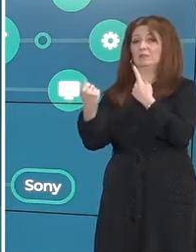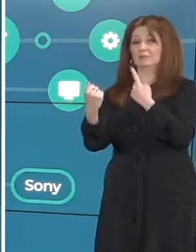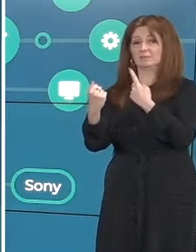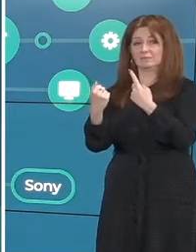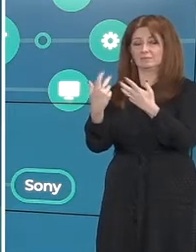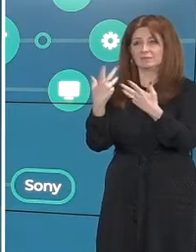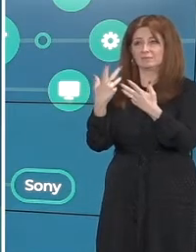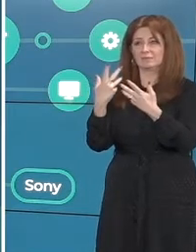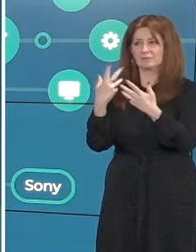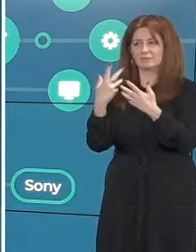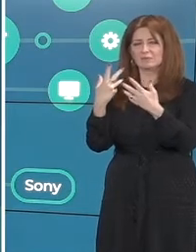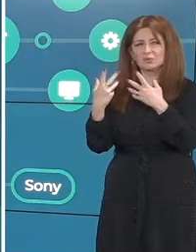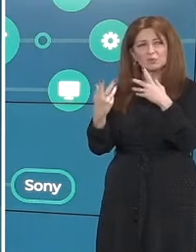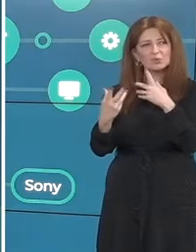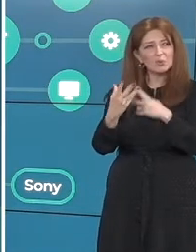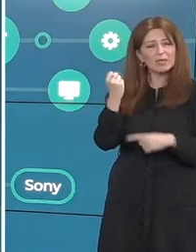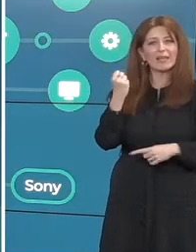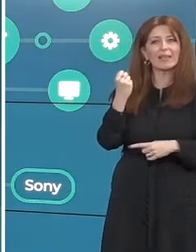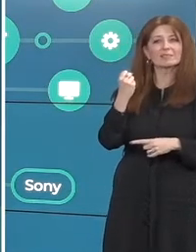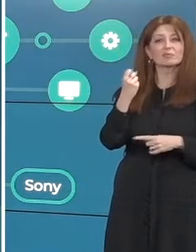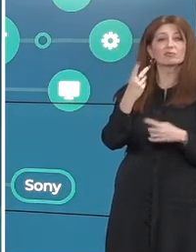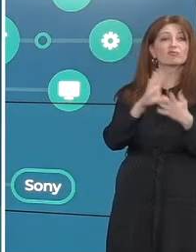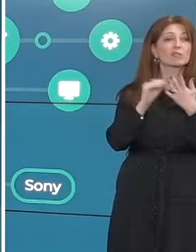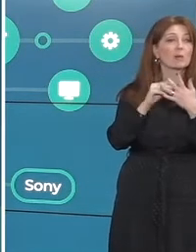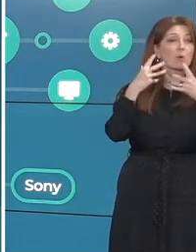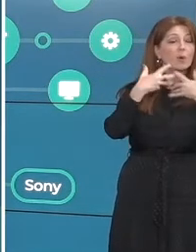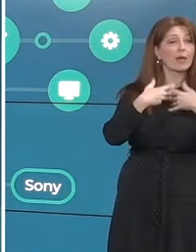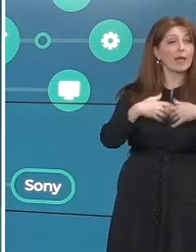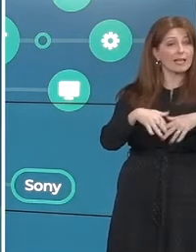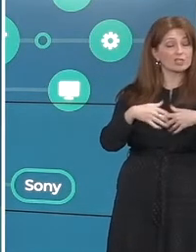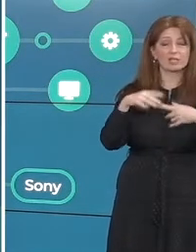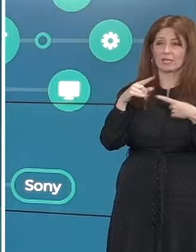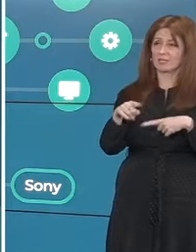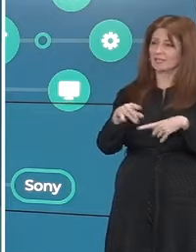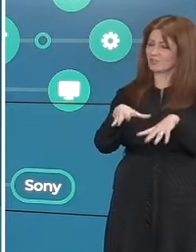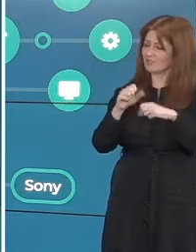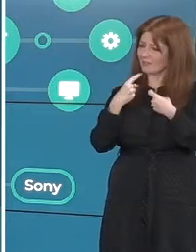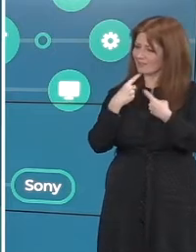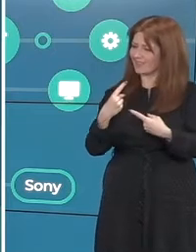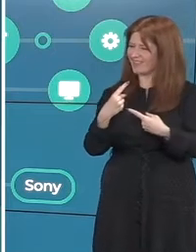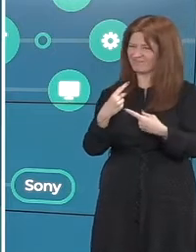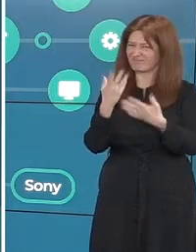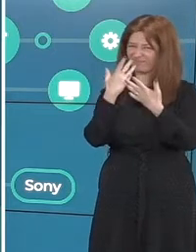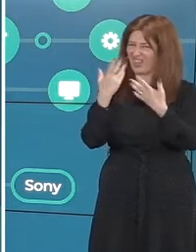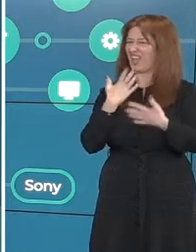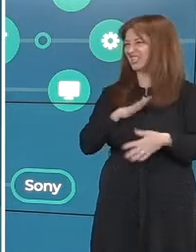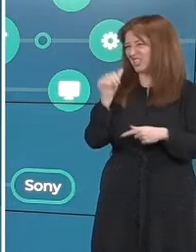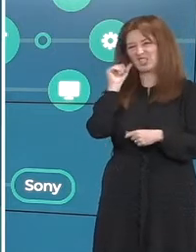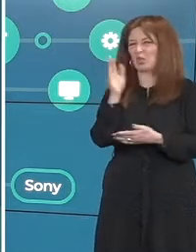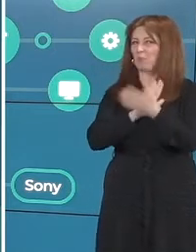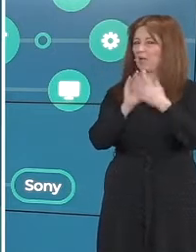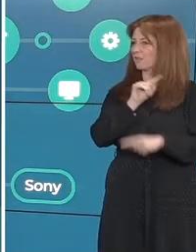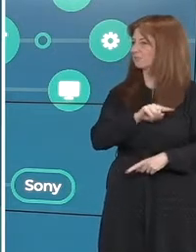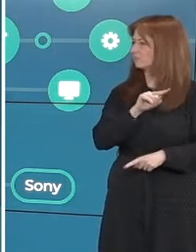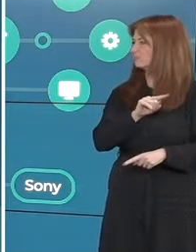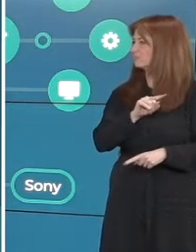actually, you know, when you can get an engineer who starts off saying, oh, I don't need to know about this, I work on silicon, you